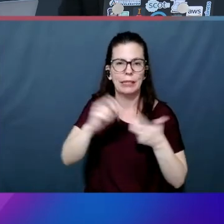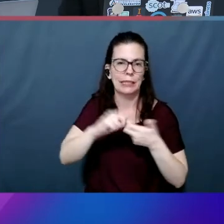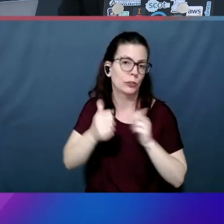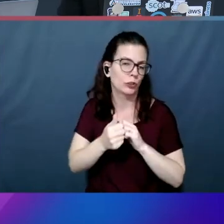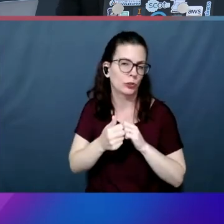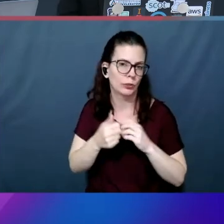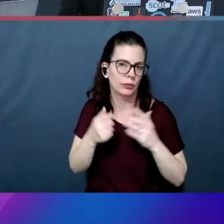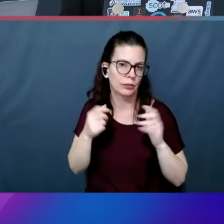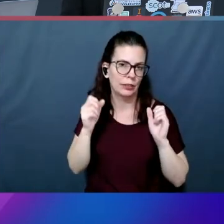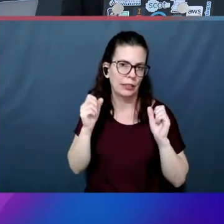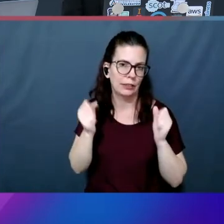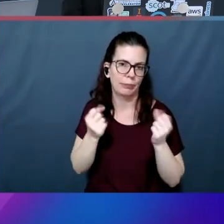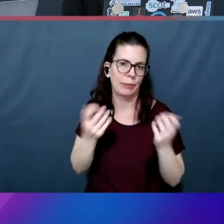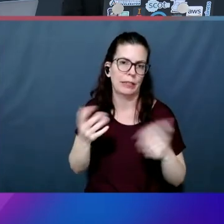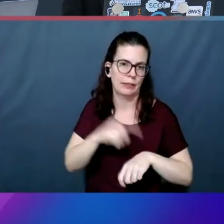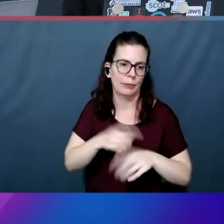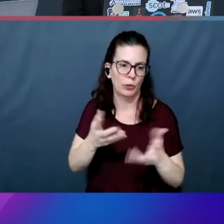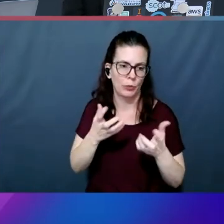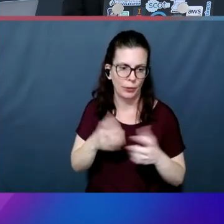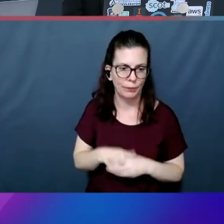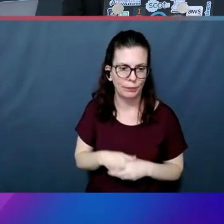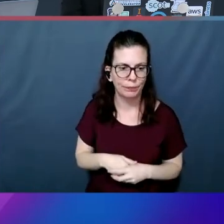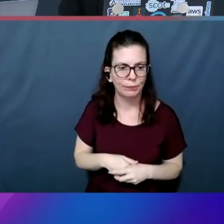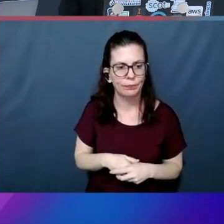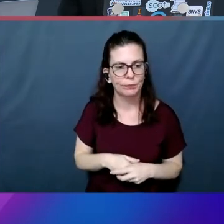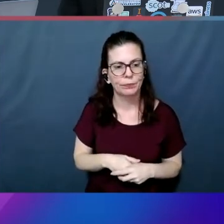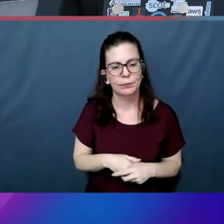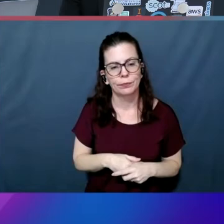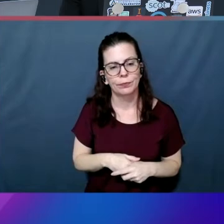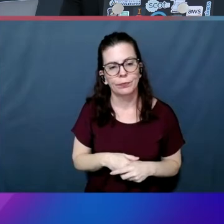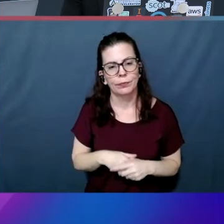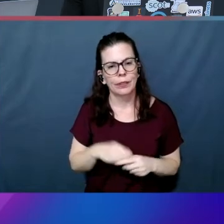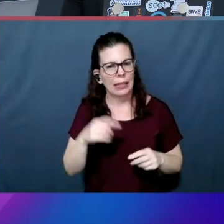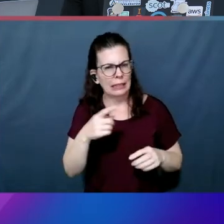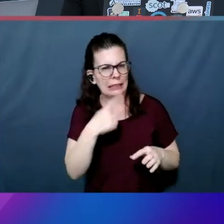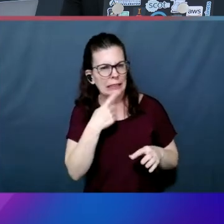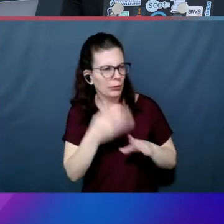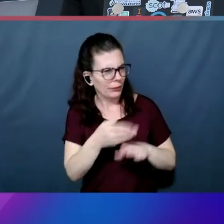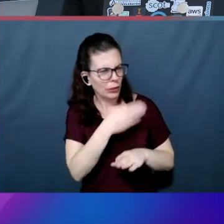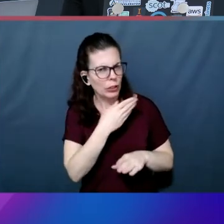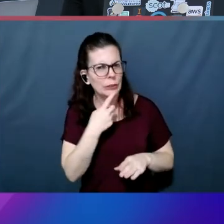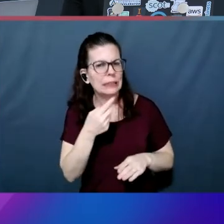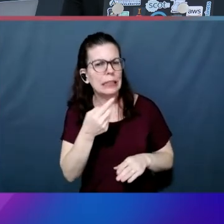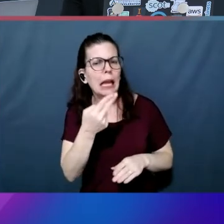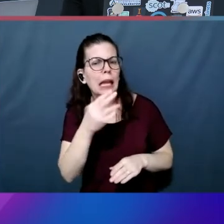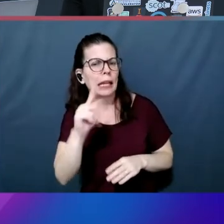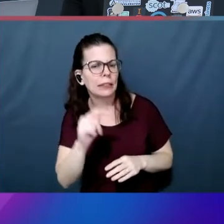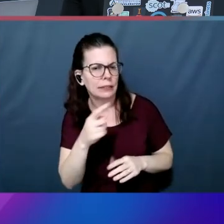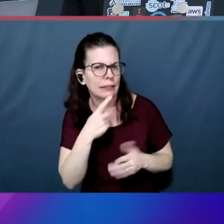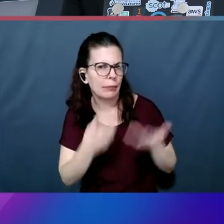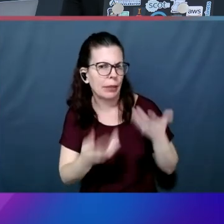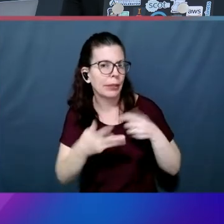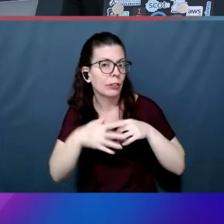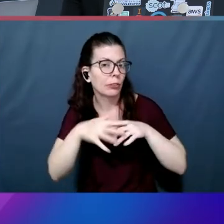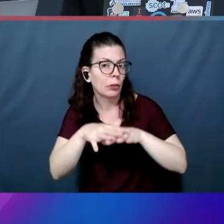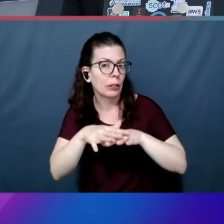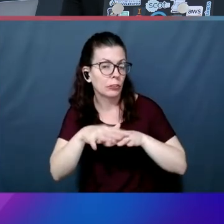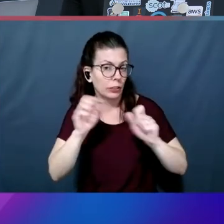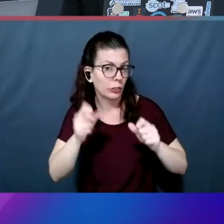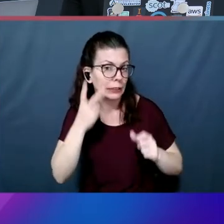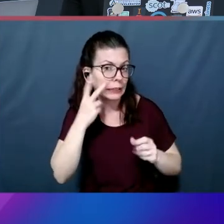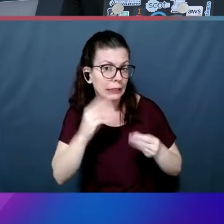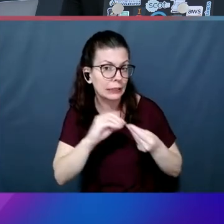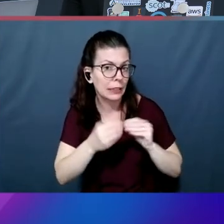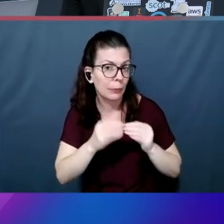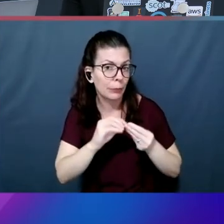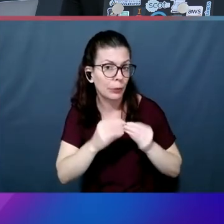want. Again, I think earlier you had hinted that there was potentially integration where I could see like statistics or metrics and identify